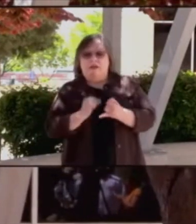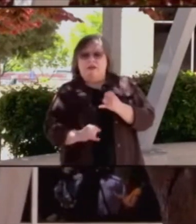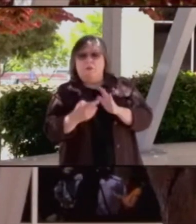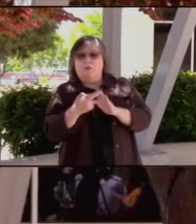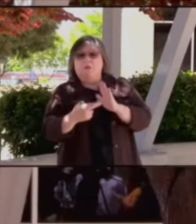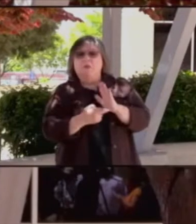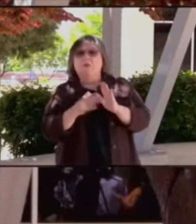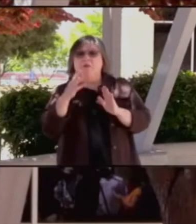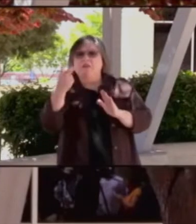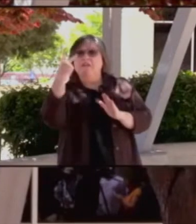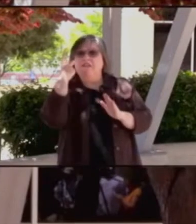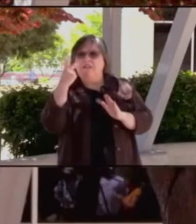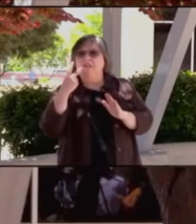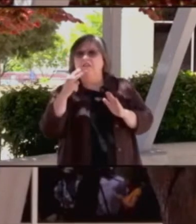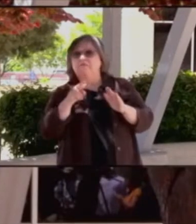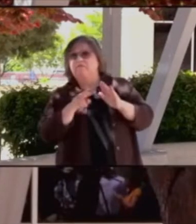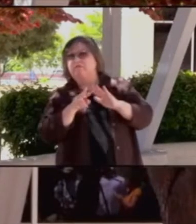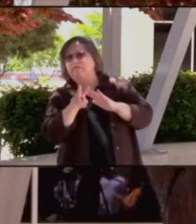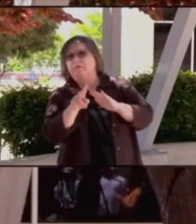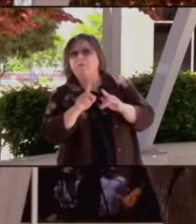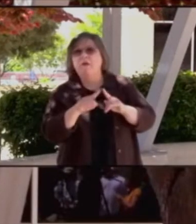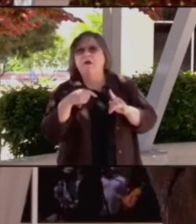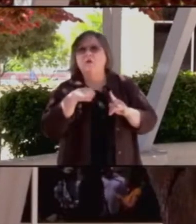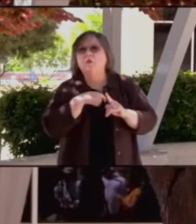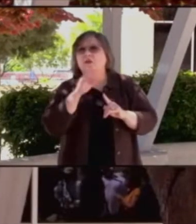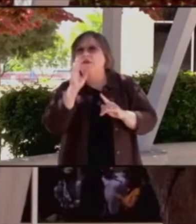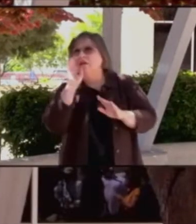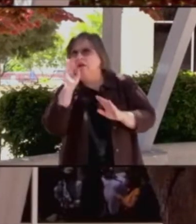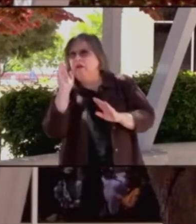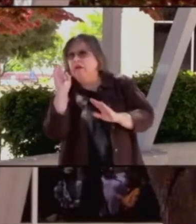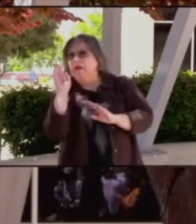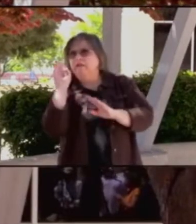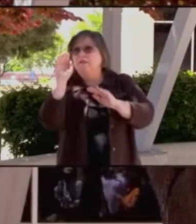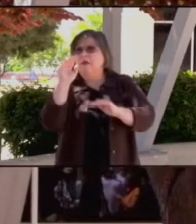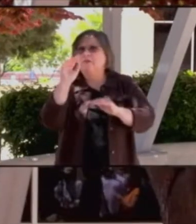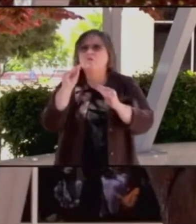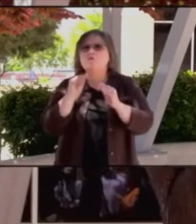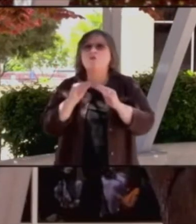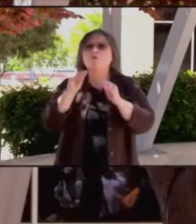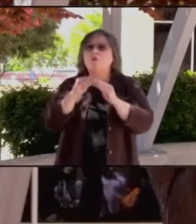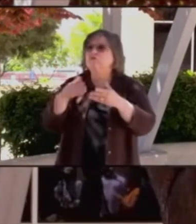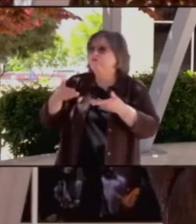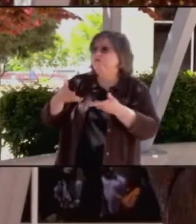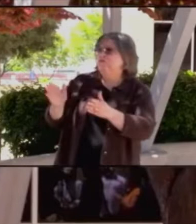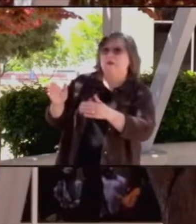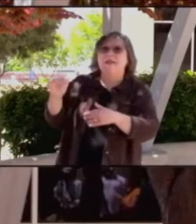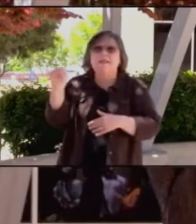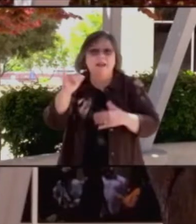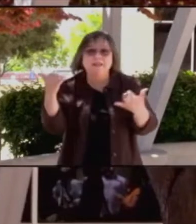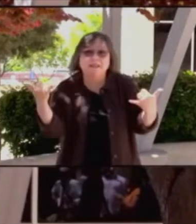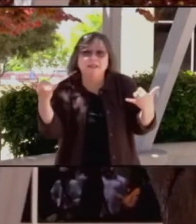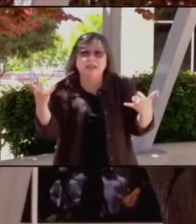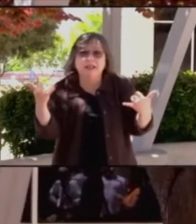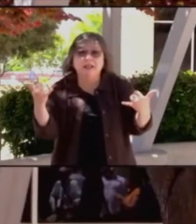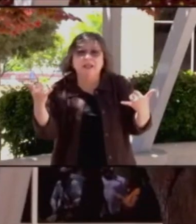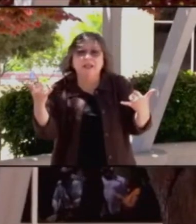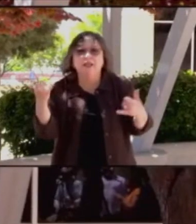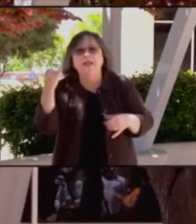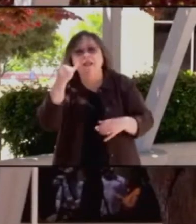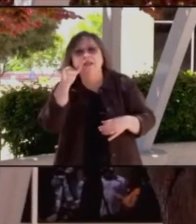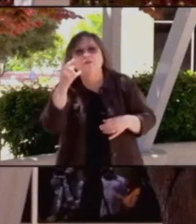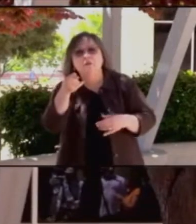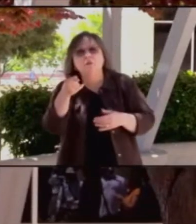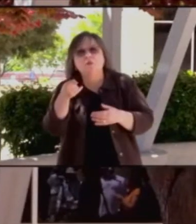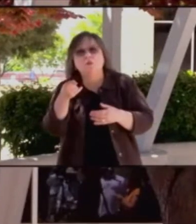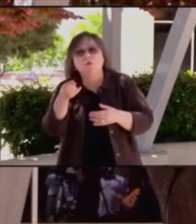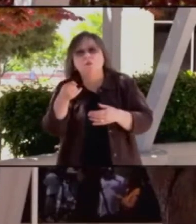will be more along those lines, just like, for example, today, if you are a close contact